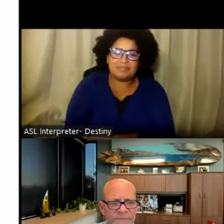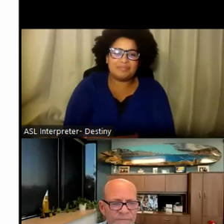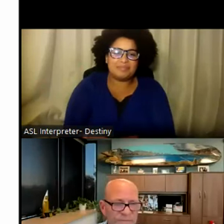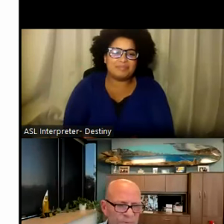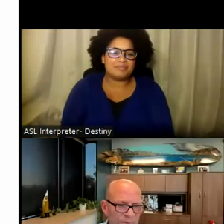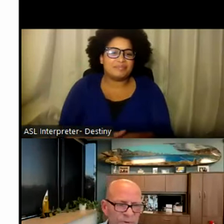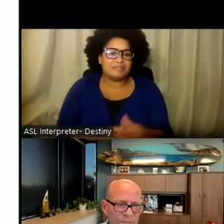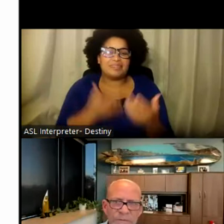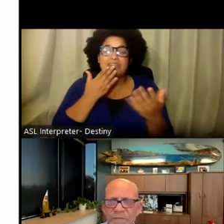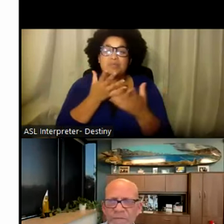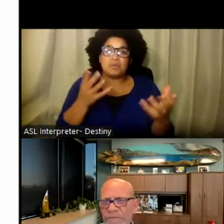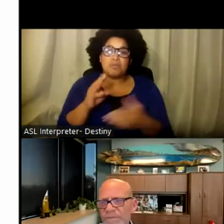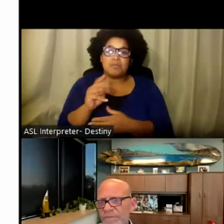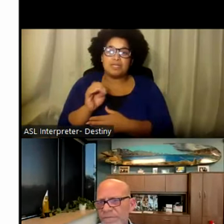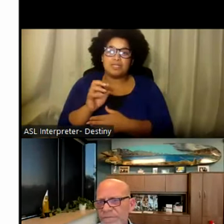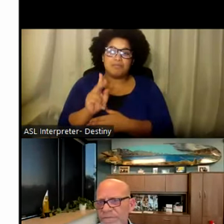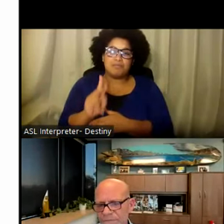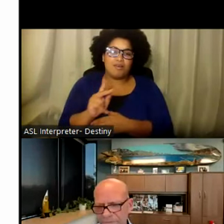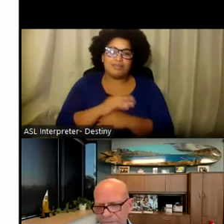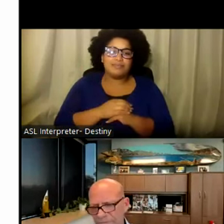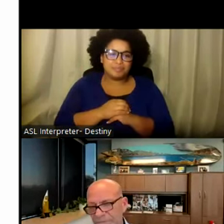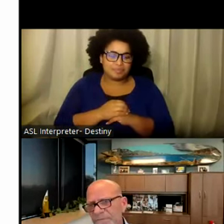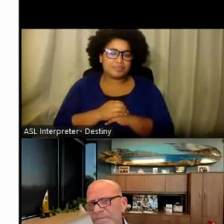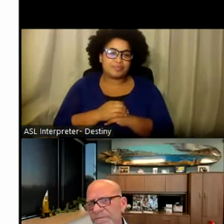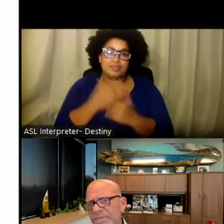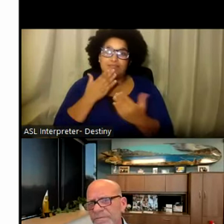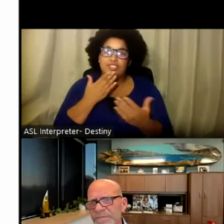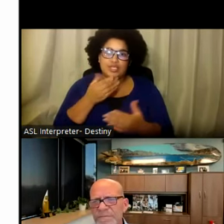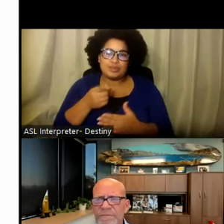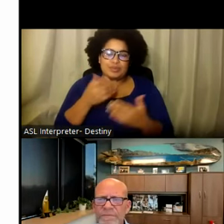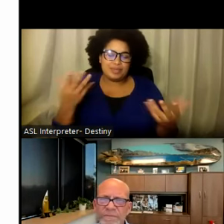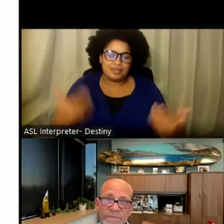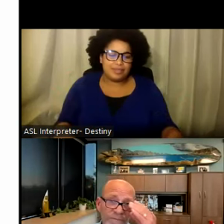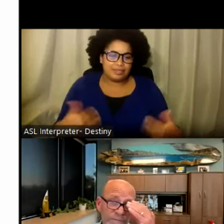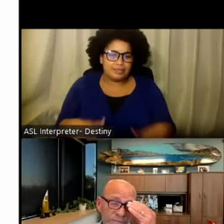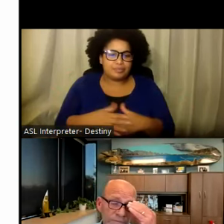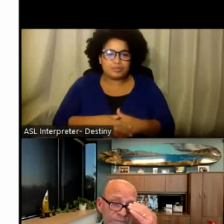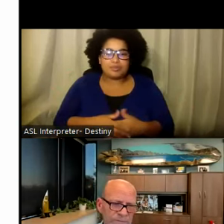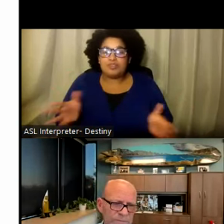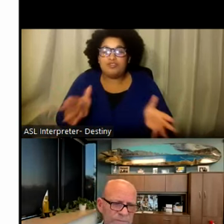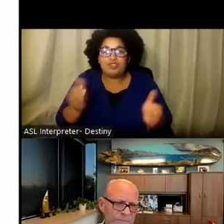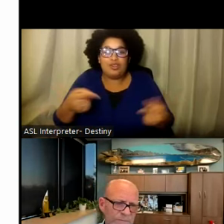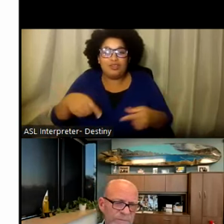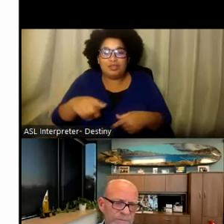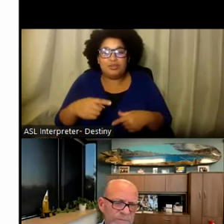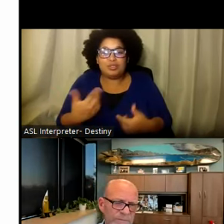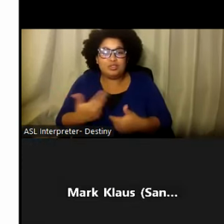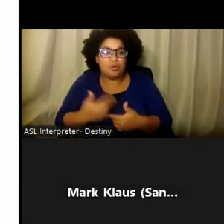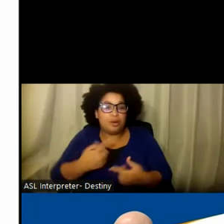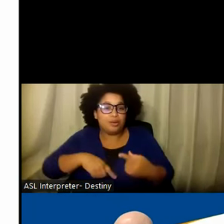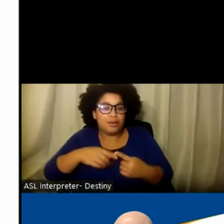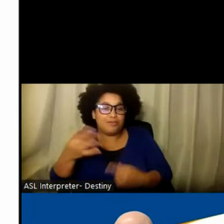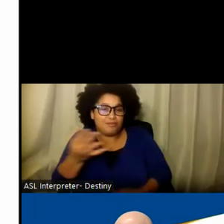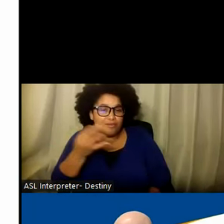Thanks so much, Mark. We really, really appreciate you. We are going to just encourage everyone now to join us on